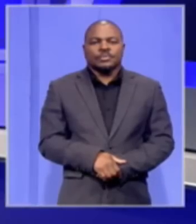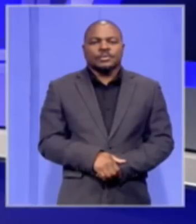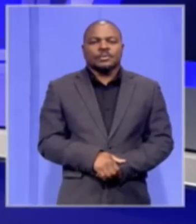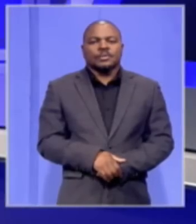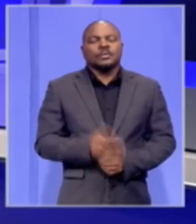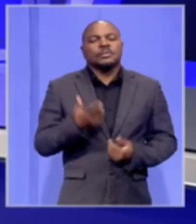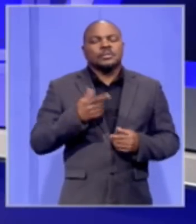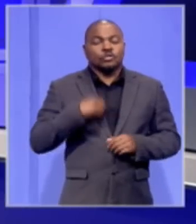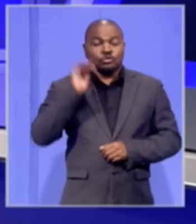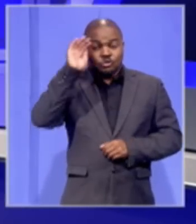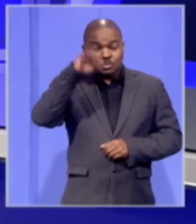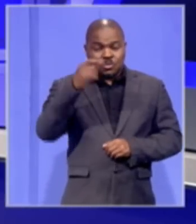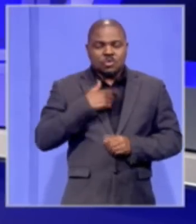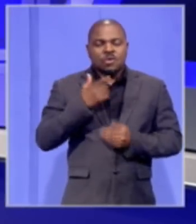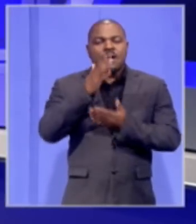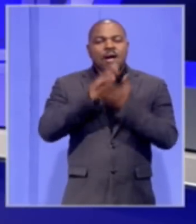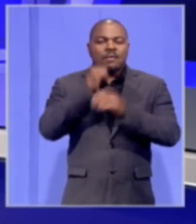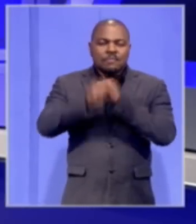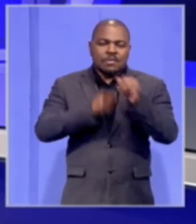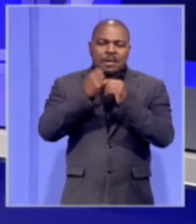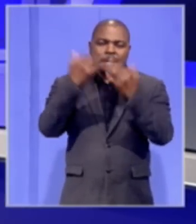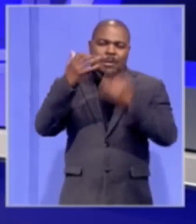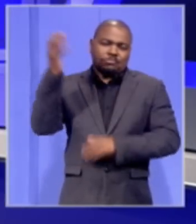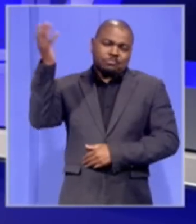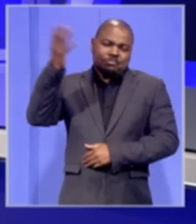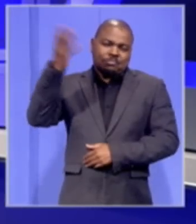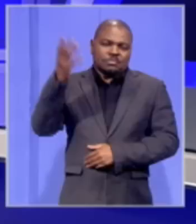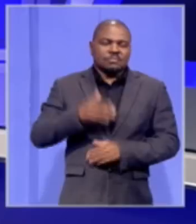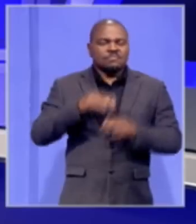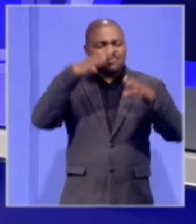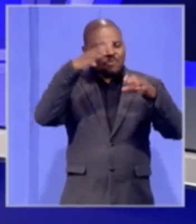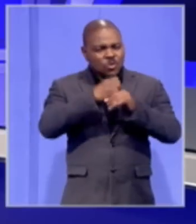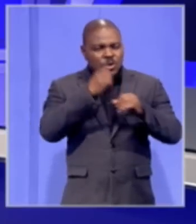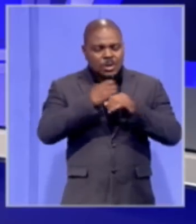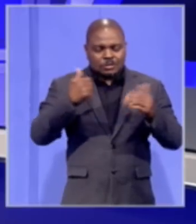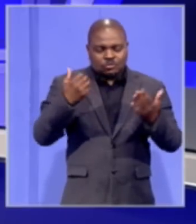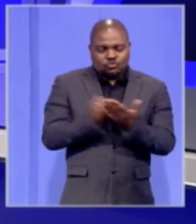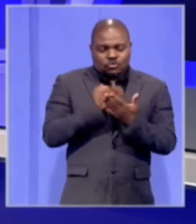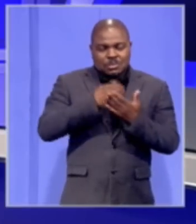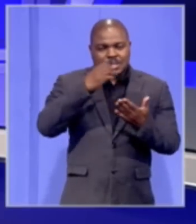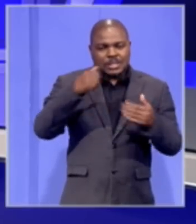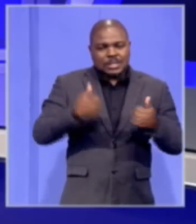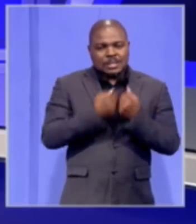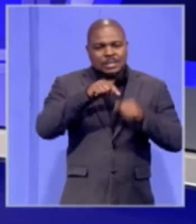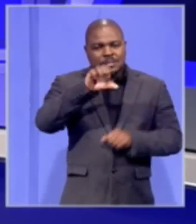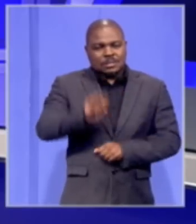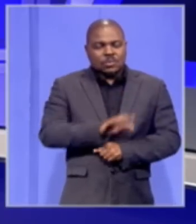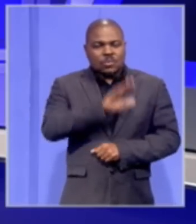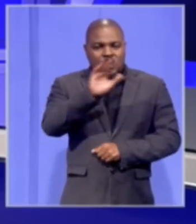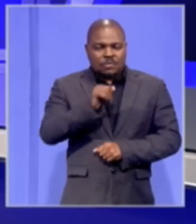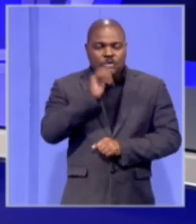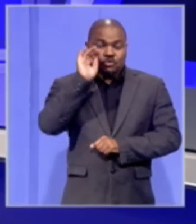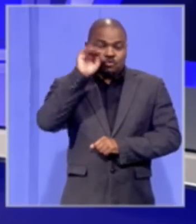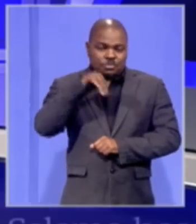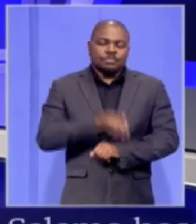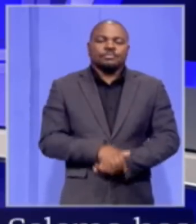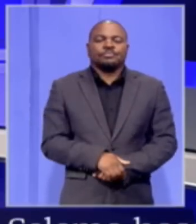Diphephetso tse kgolo tsa moruo wa naha di tlilo ba ka sehlohongwa ha o tekwa puo ya ditekanyetso tsa mahareng a selemo